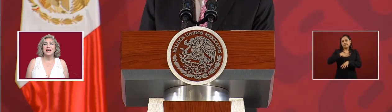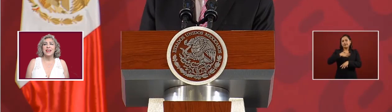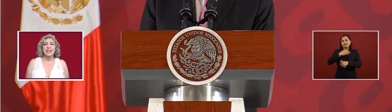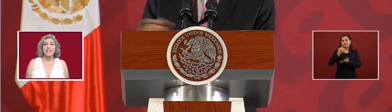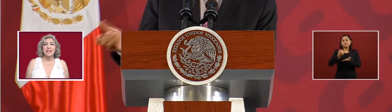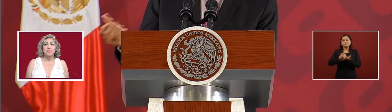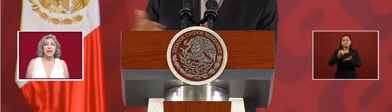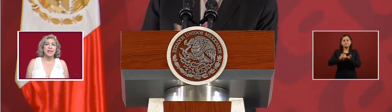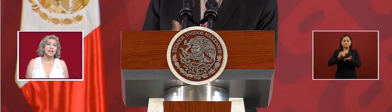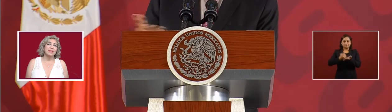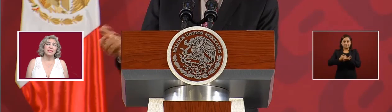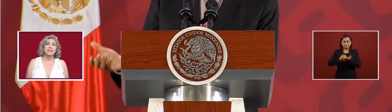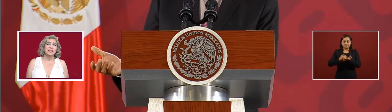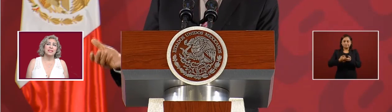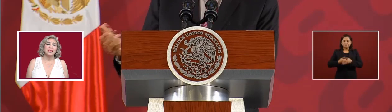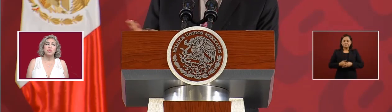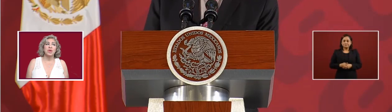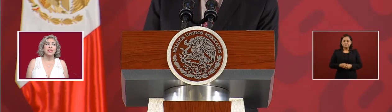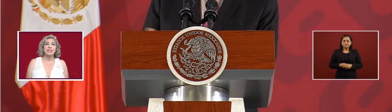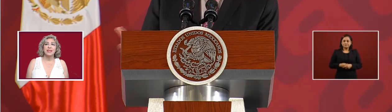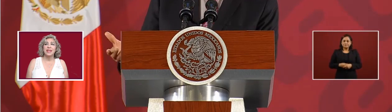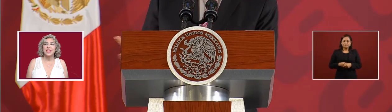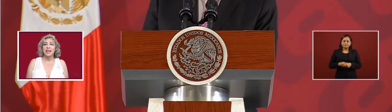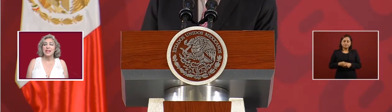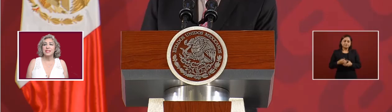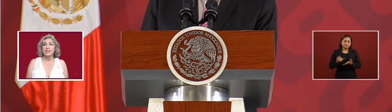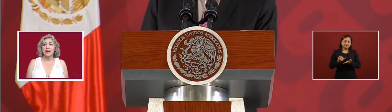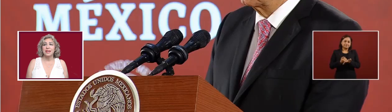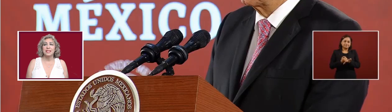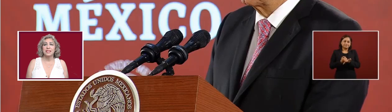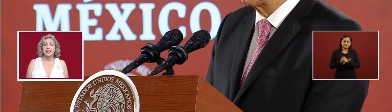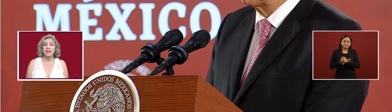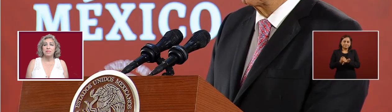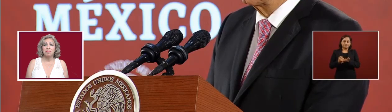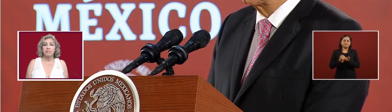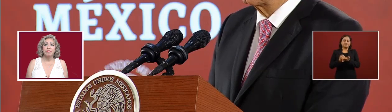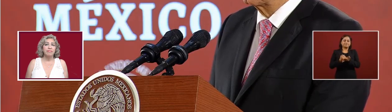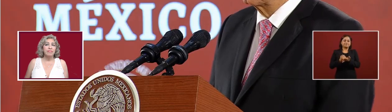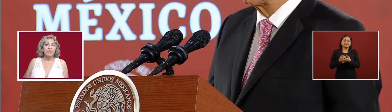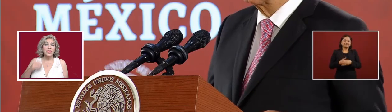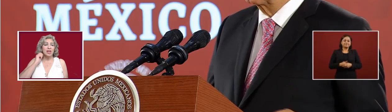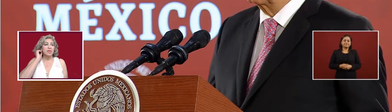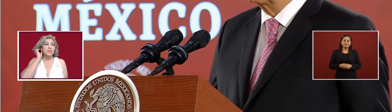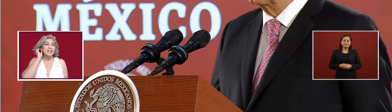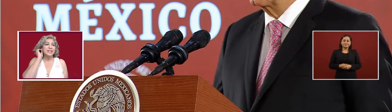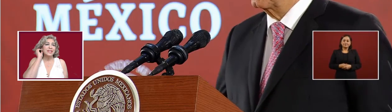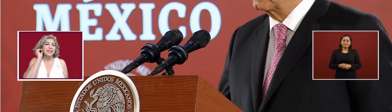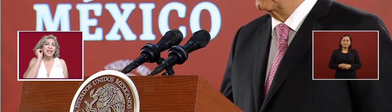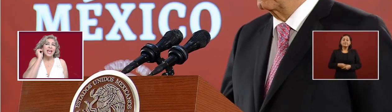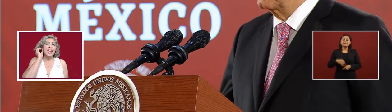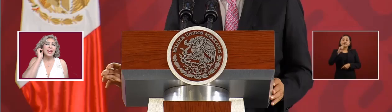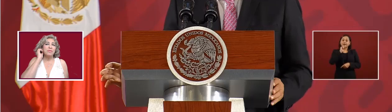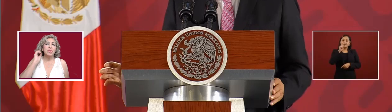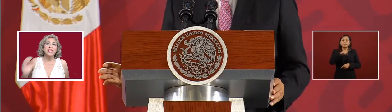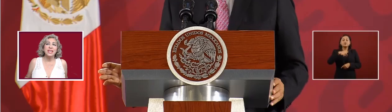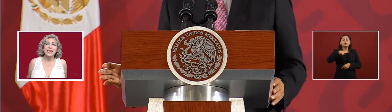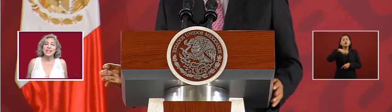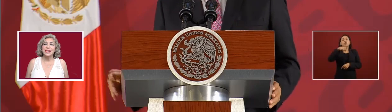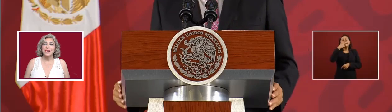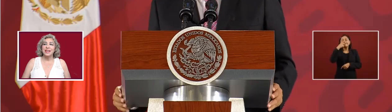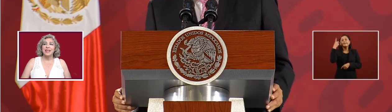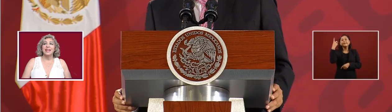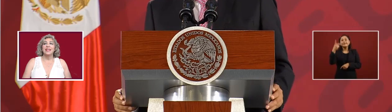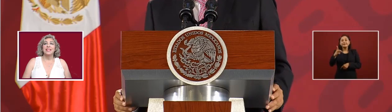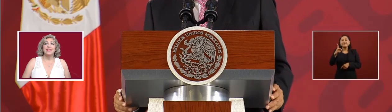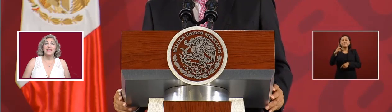and it's, I guess on my, somewhere that he has on his, um, documentation? I predicted